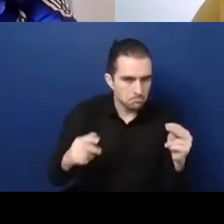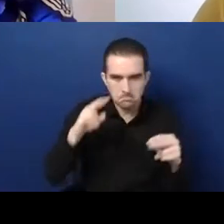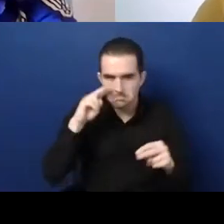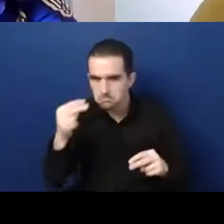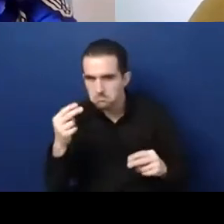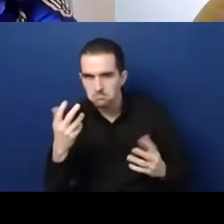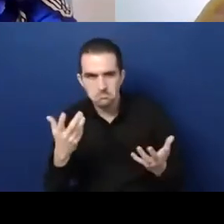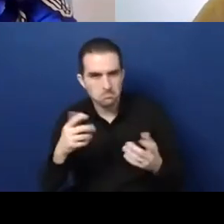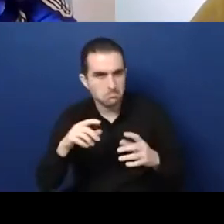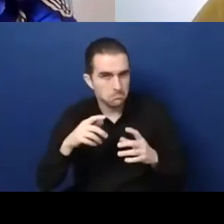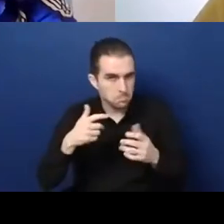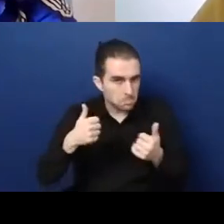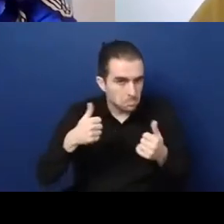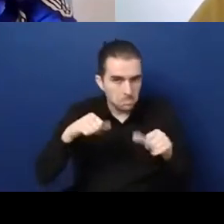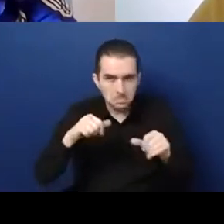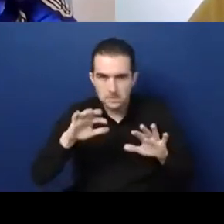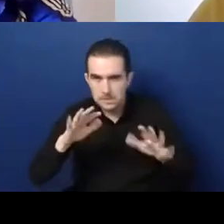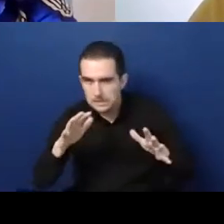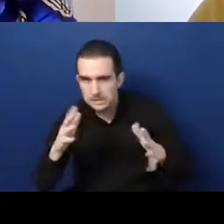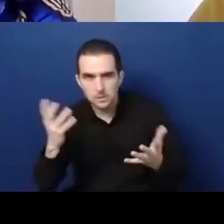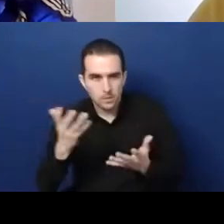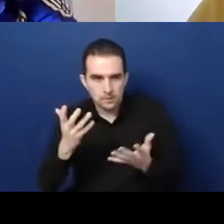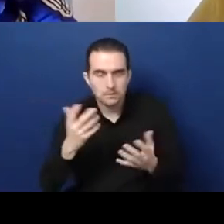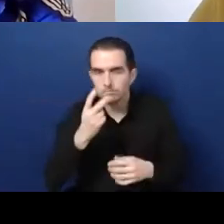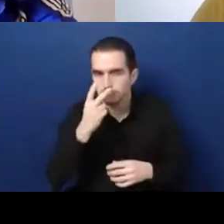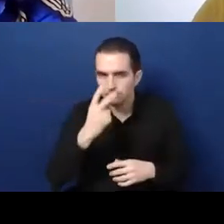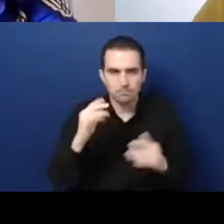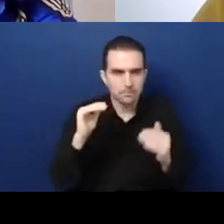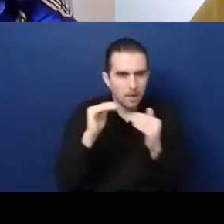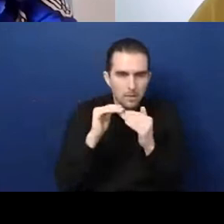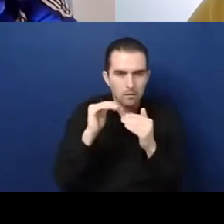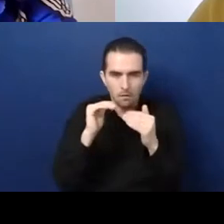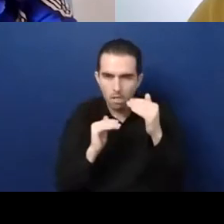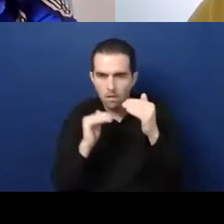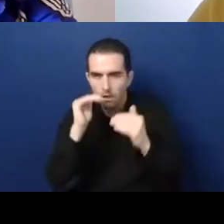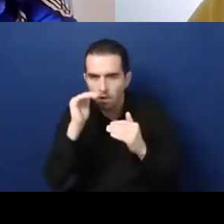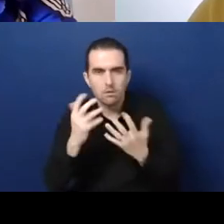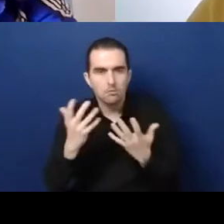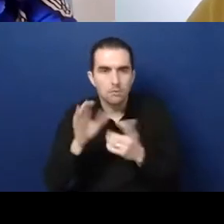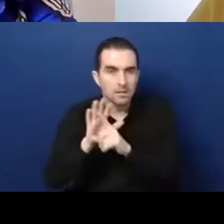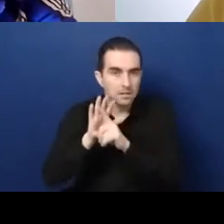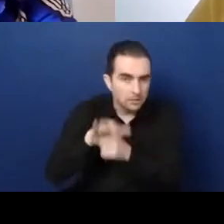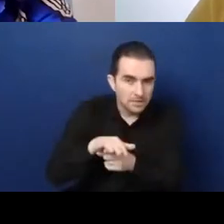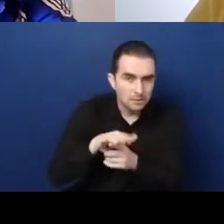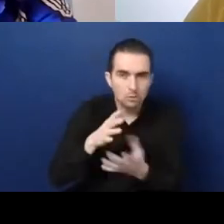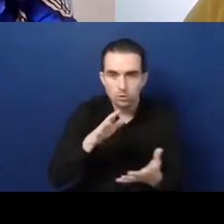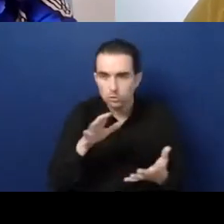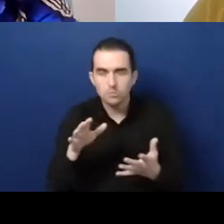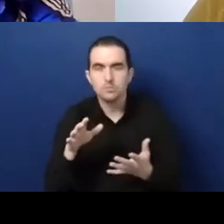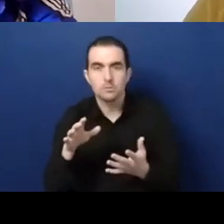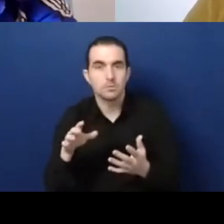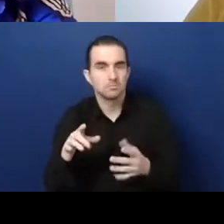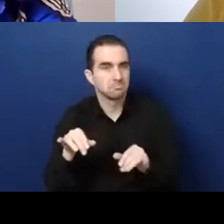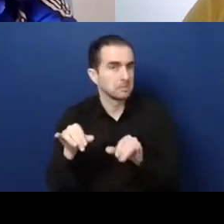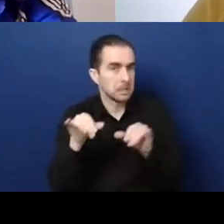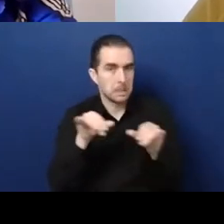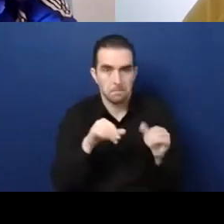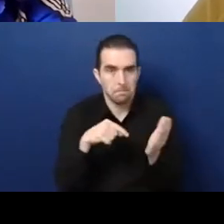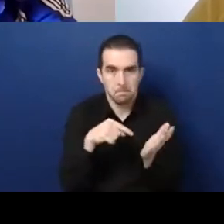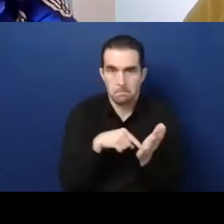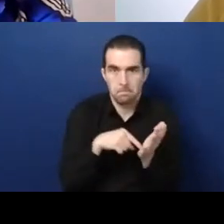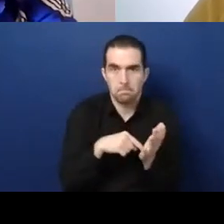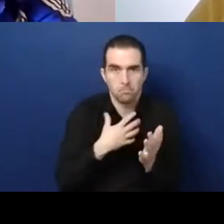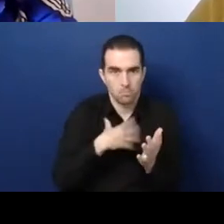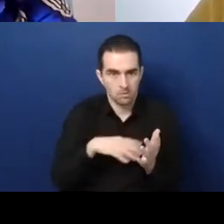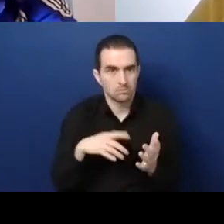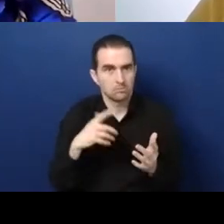start seeing everything from the perspective of safeguarding. And it is definitely feasible. I mean, it may not need an enormous